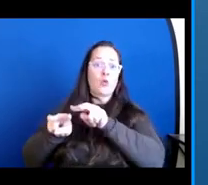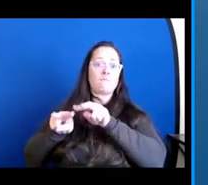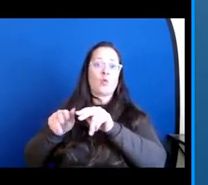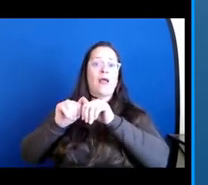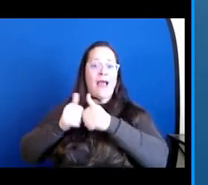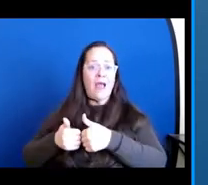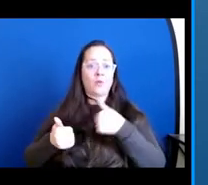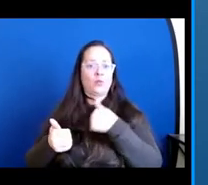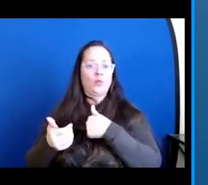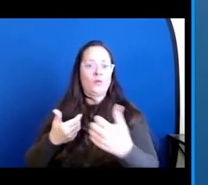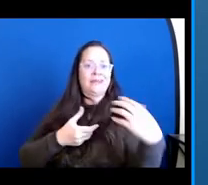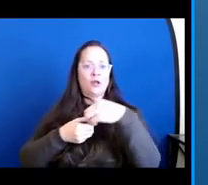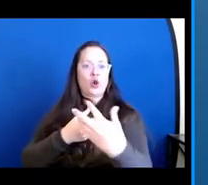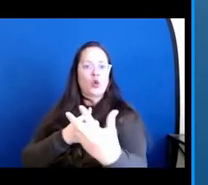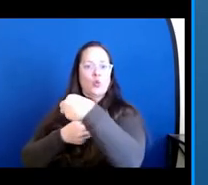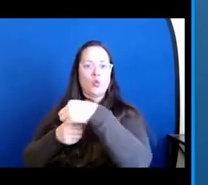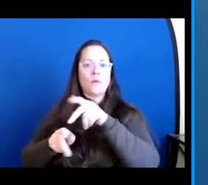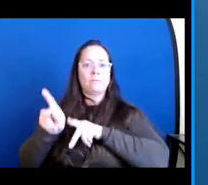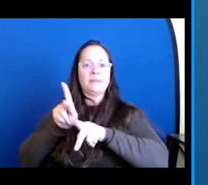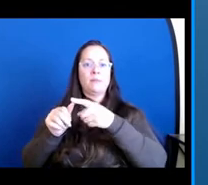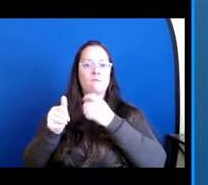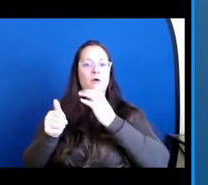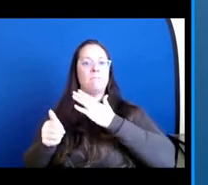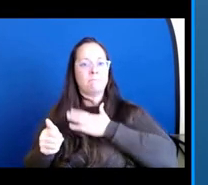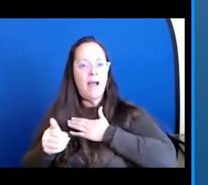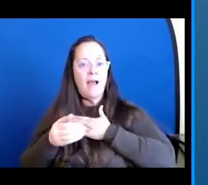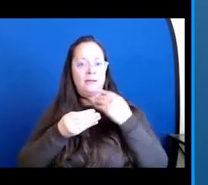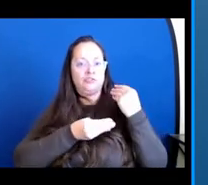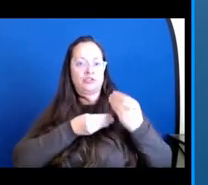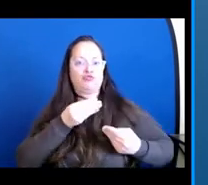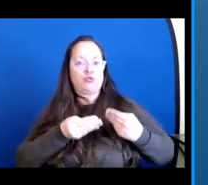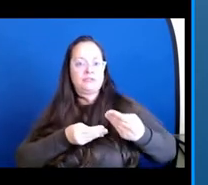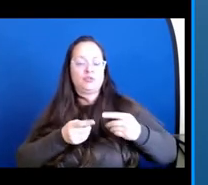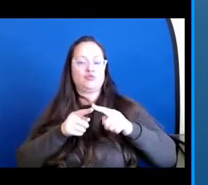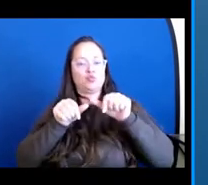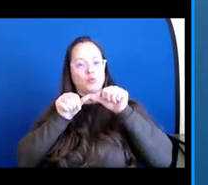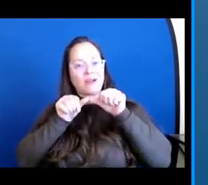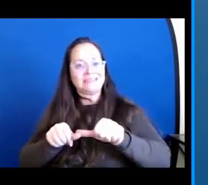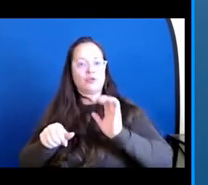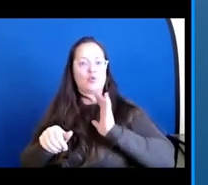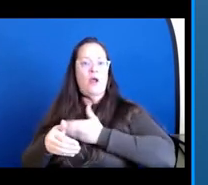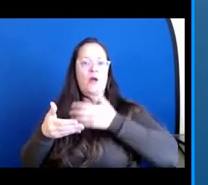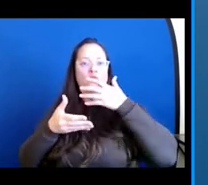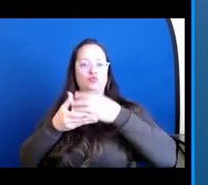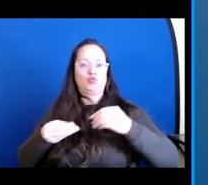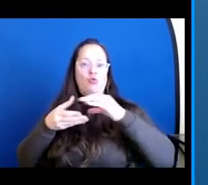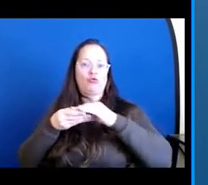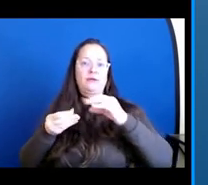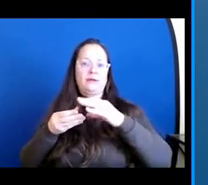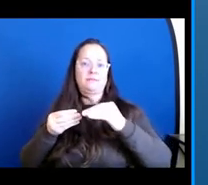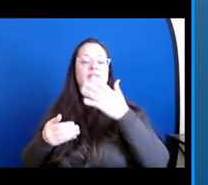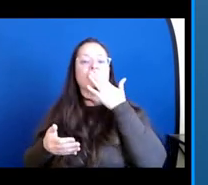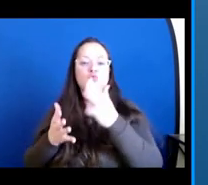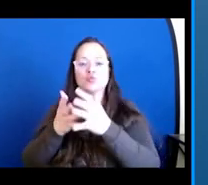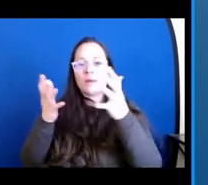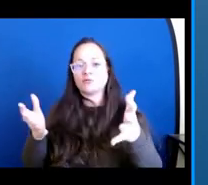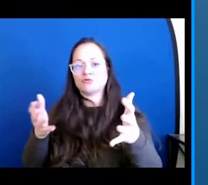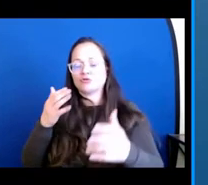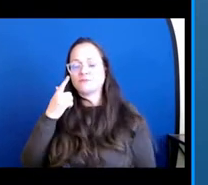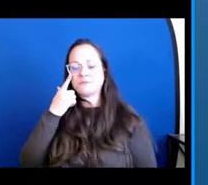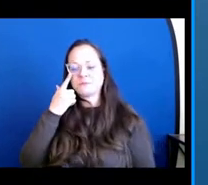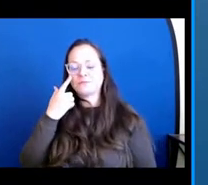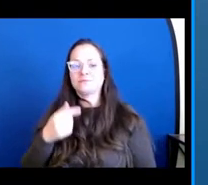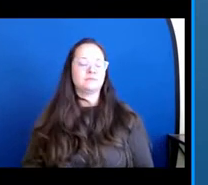include individuals who come from my generation so we can continue telling the story of what America is thank you so much